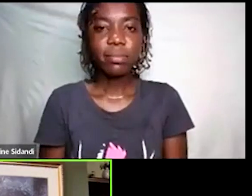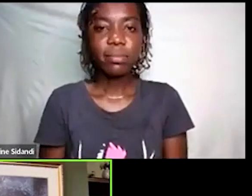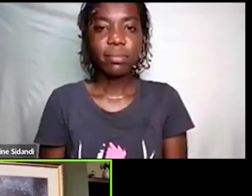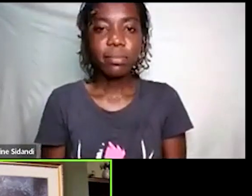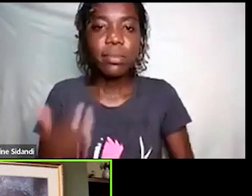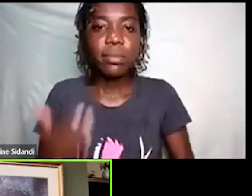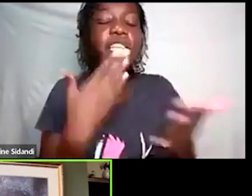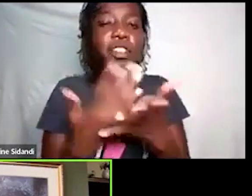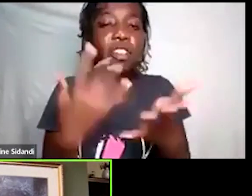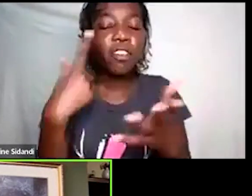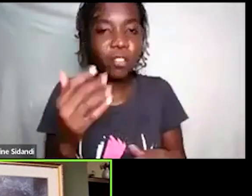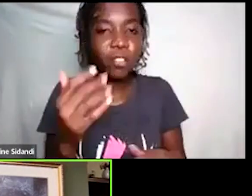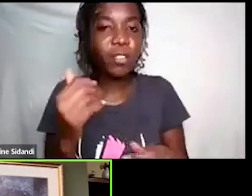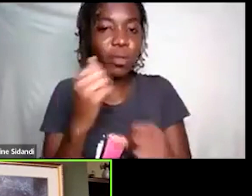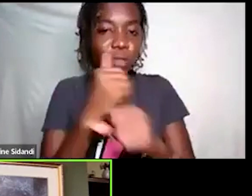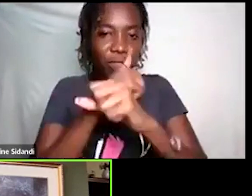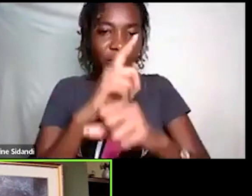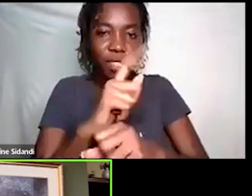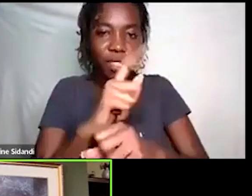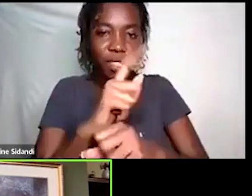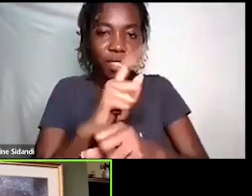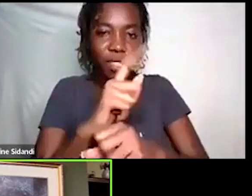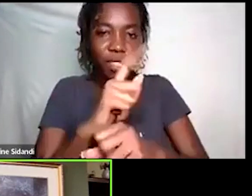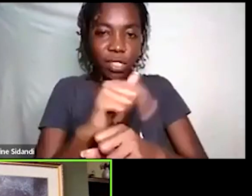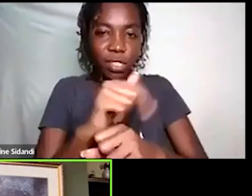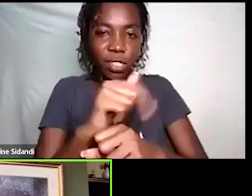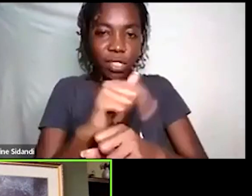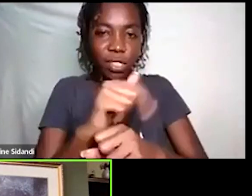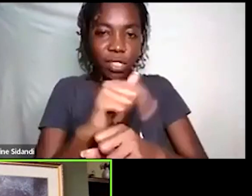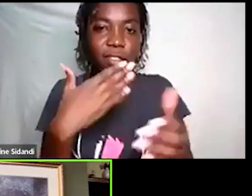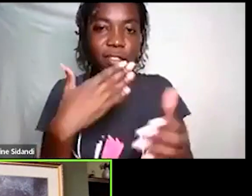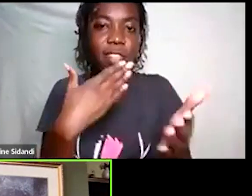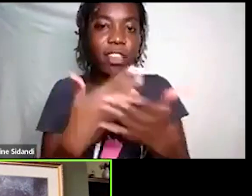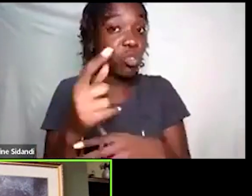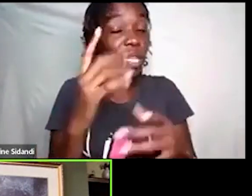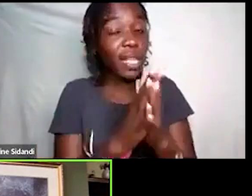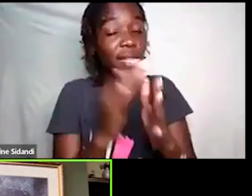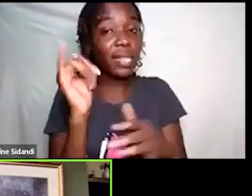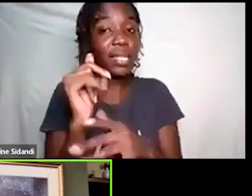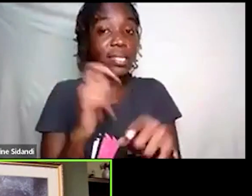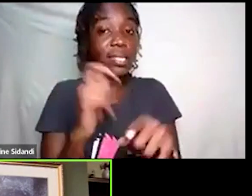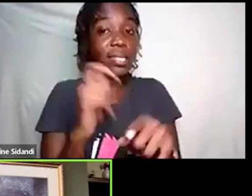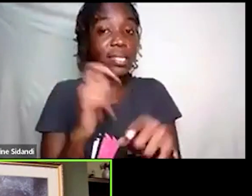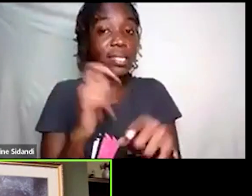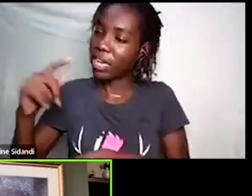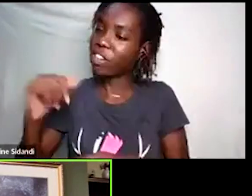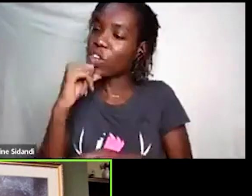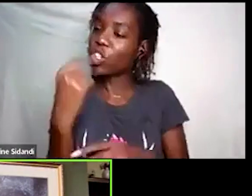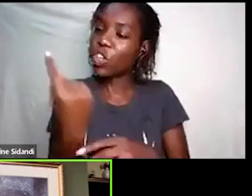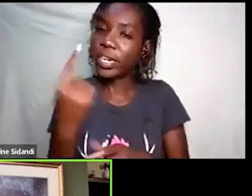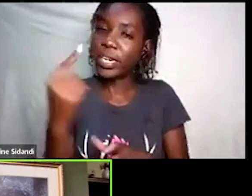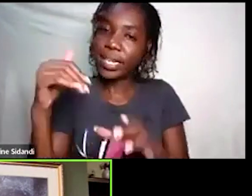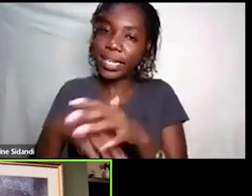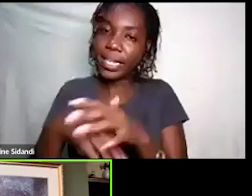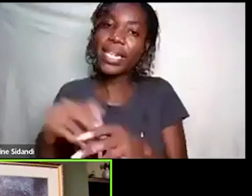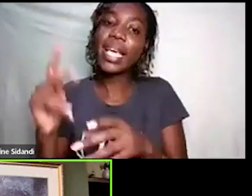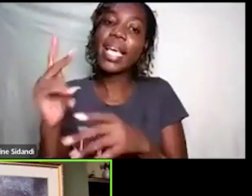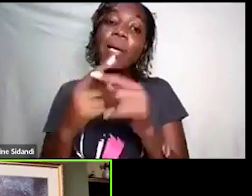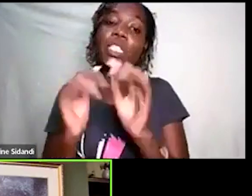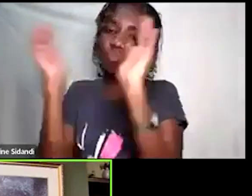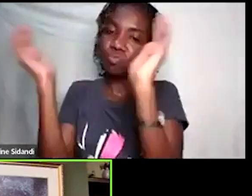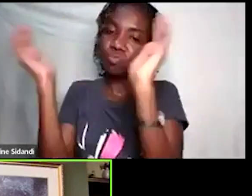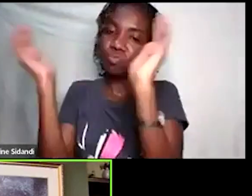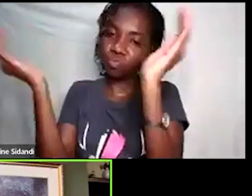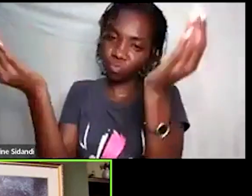right. In this case, that is the flip side, and she's right. It's not just in Kenya, it's globally. Any